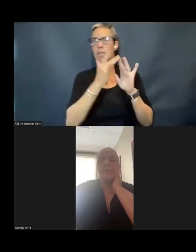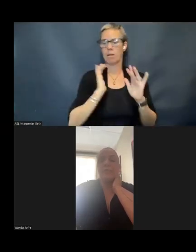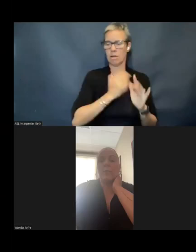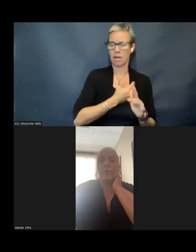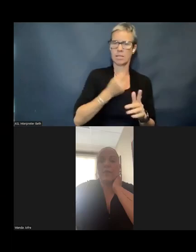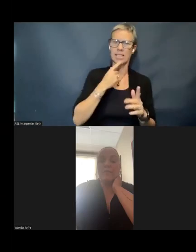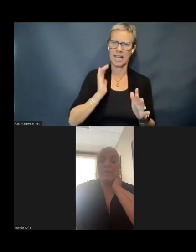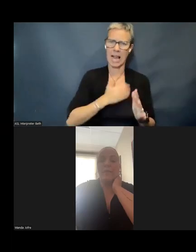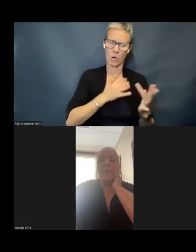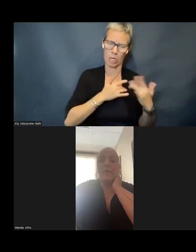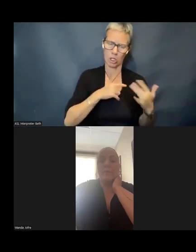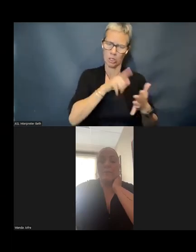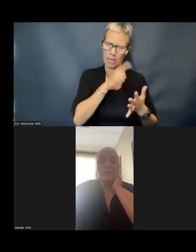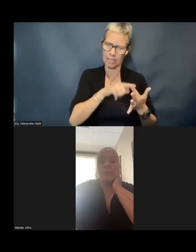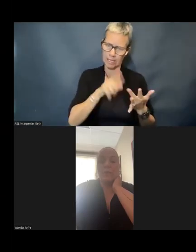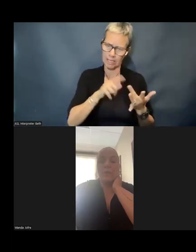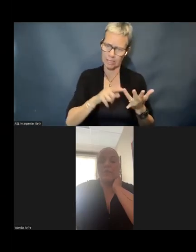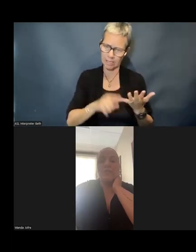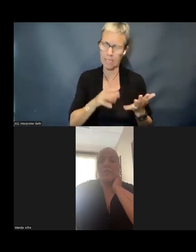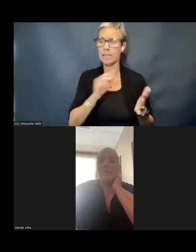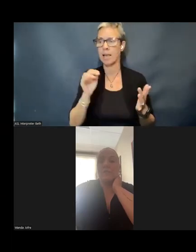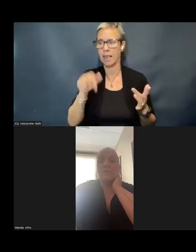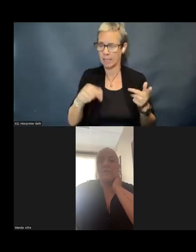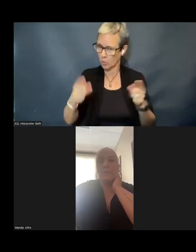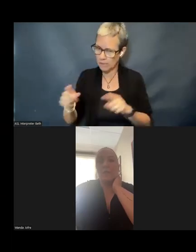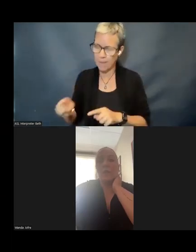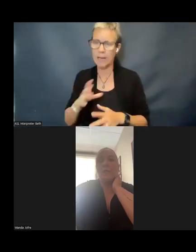the concerns that we are having. This is what's going on, just in the